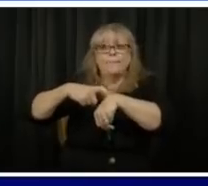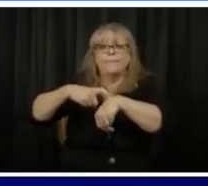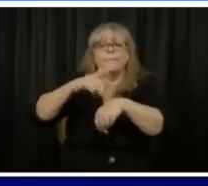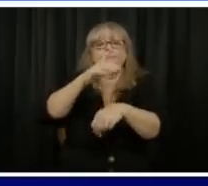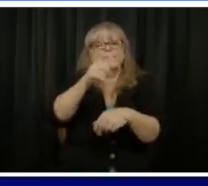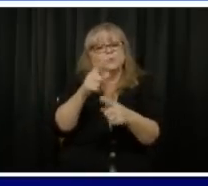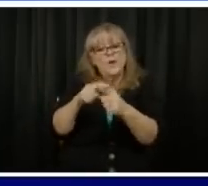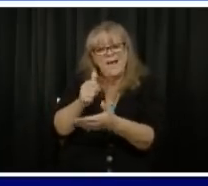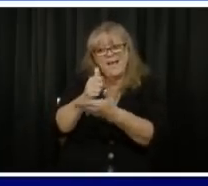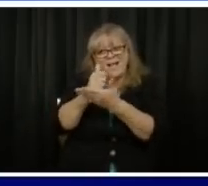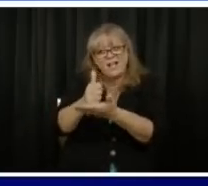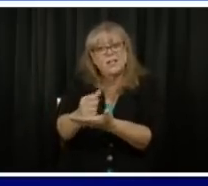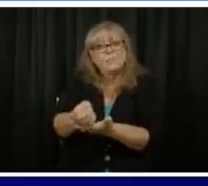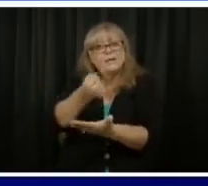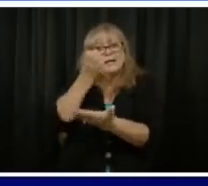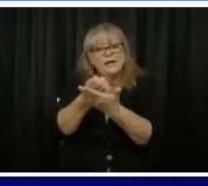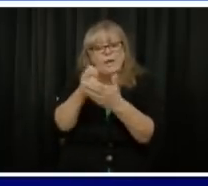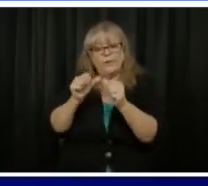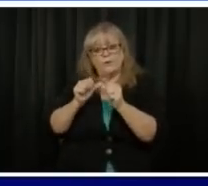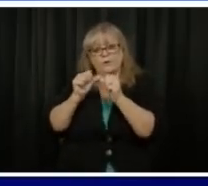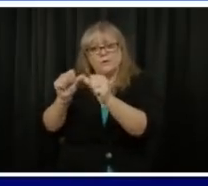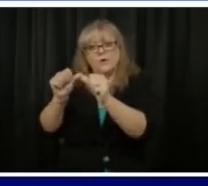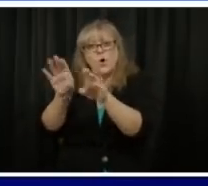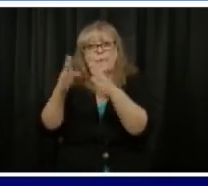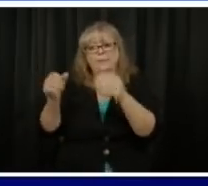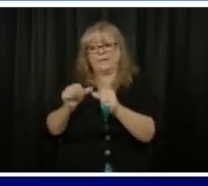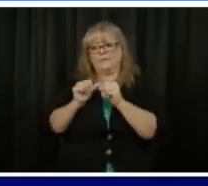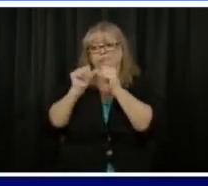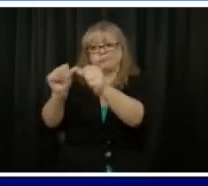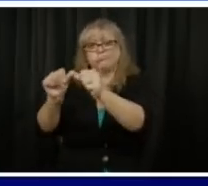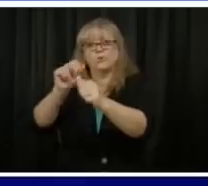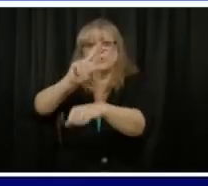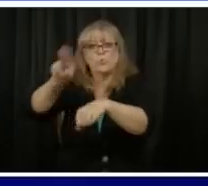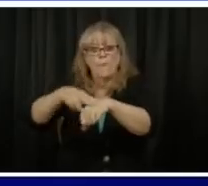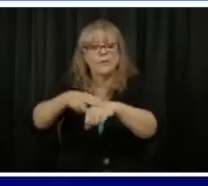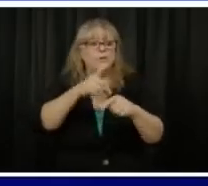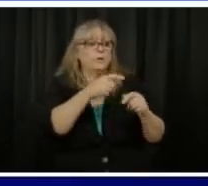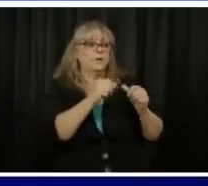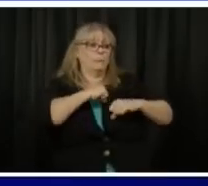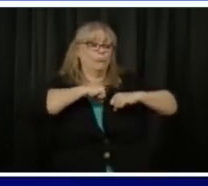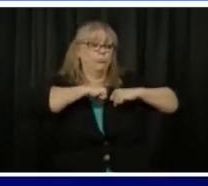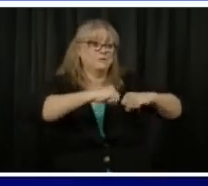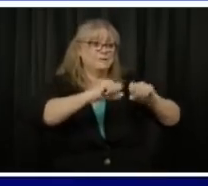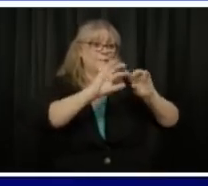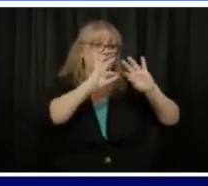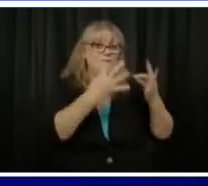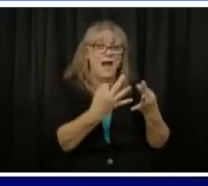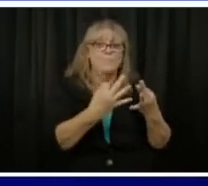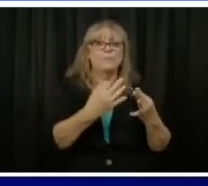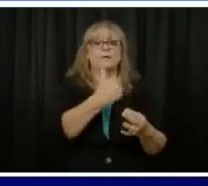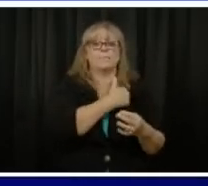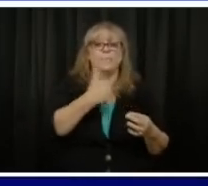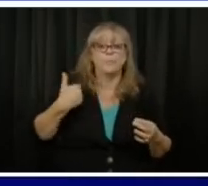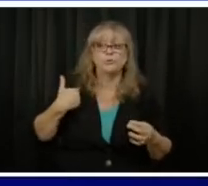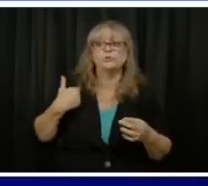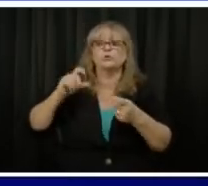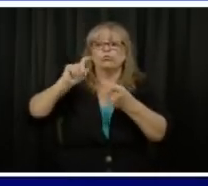our friends, protect yourself. Last call for alcohol, 12 p.m. And we value sobriety in public